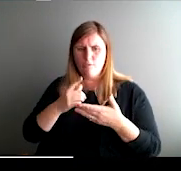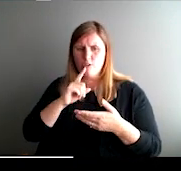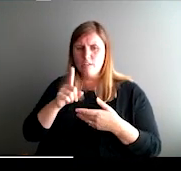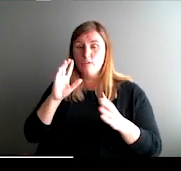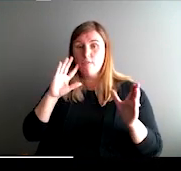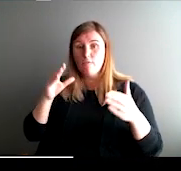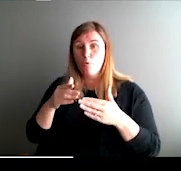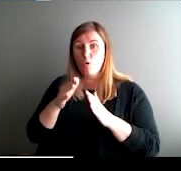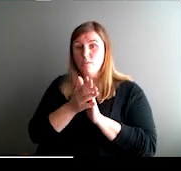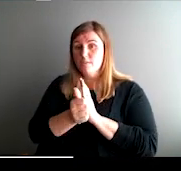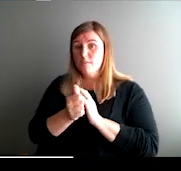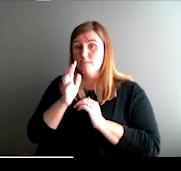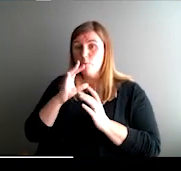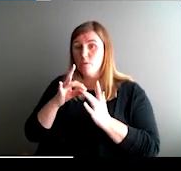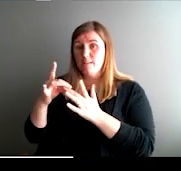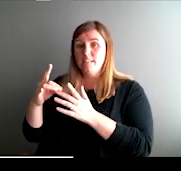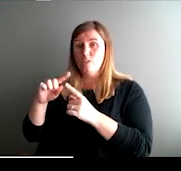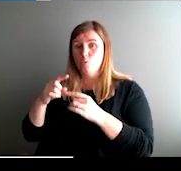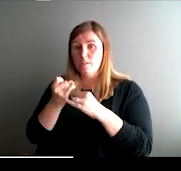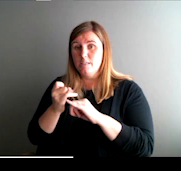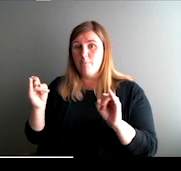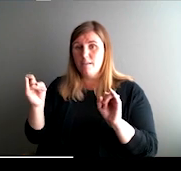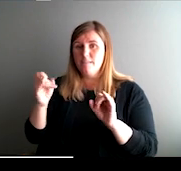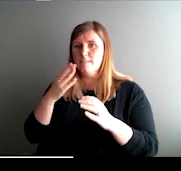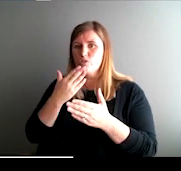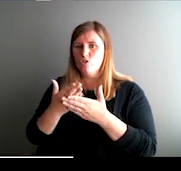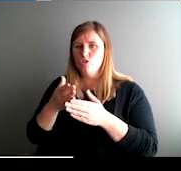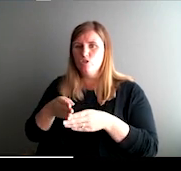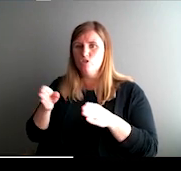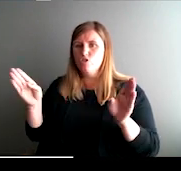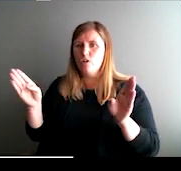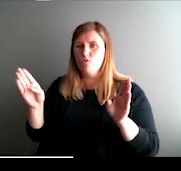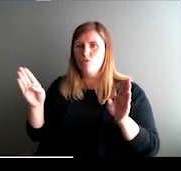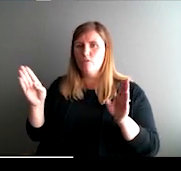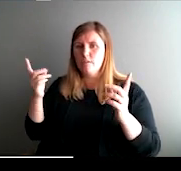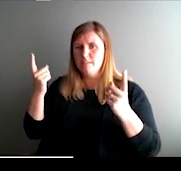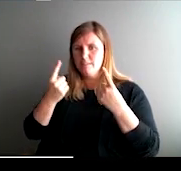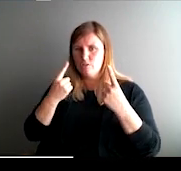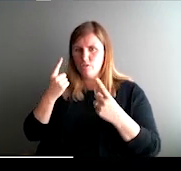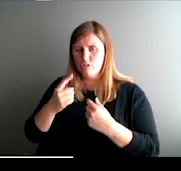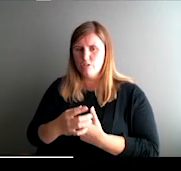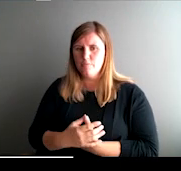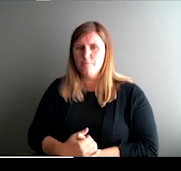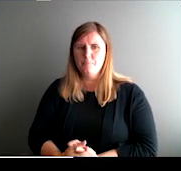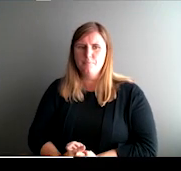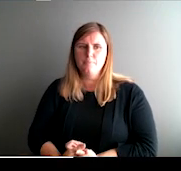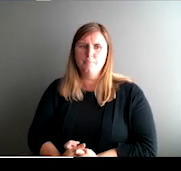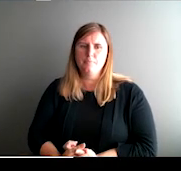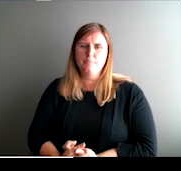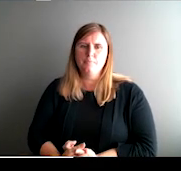Focus on skills that will lead to independence is a good general consideration.